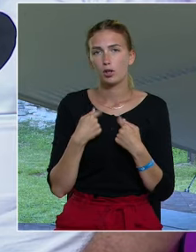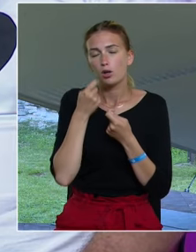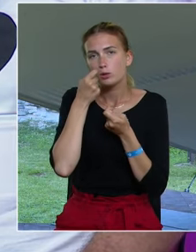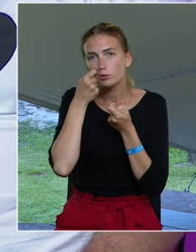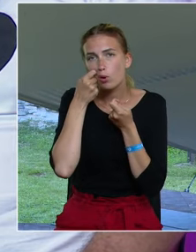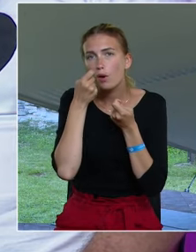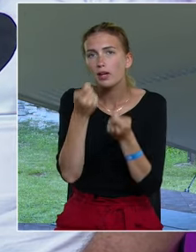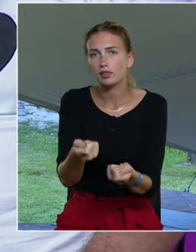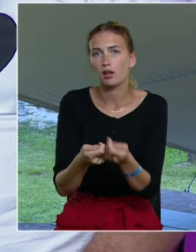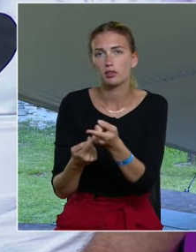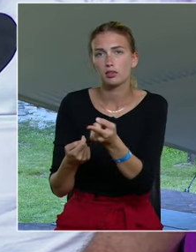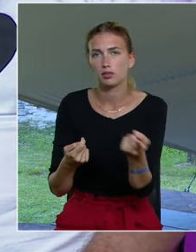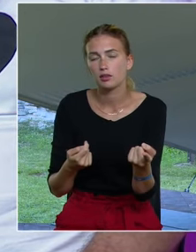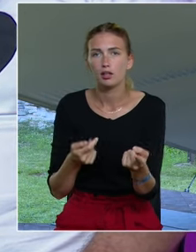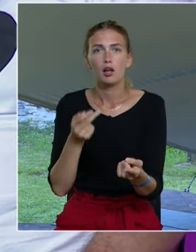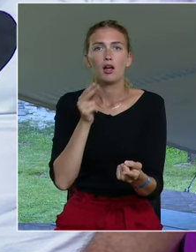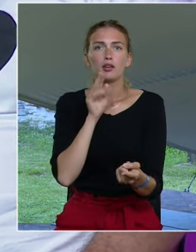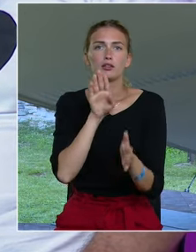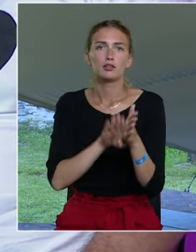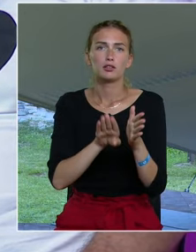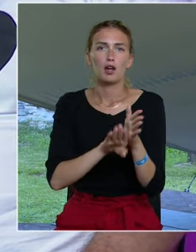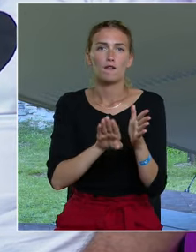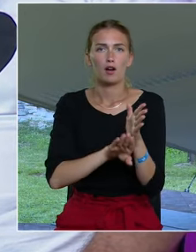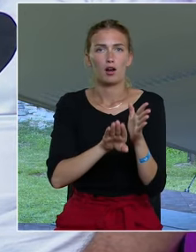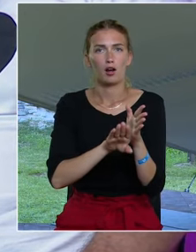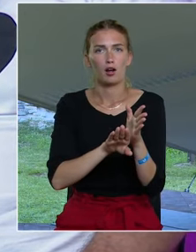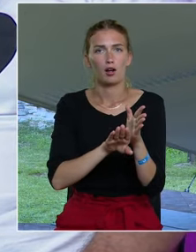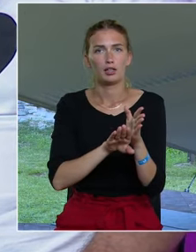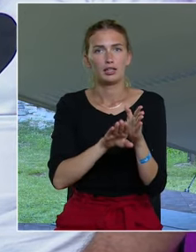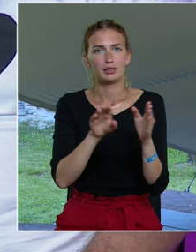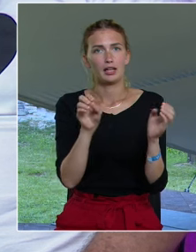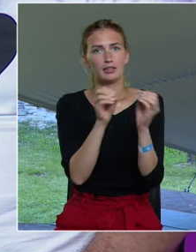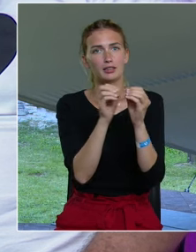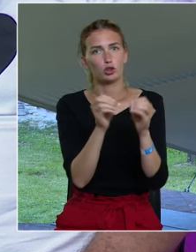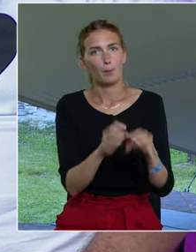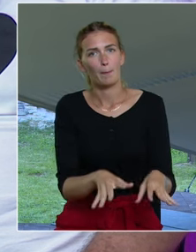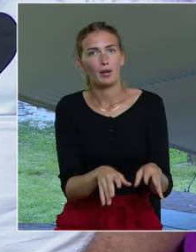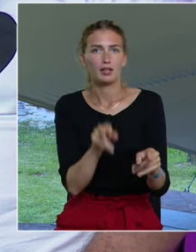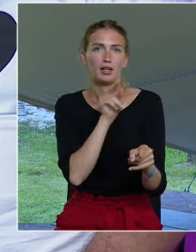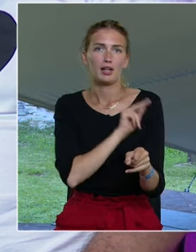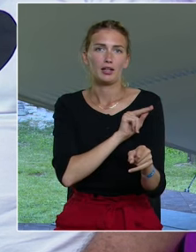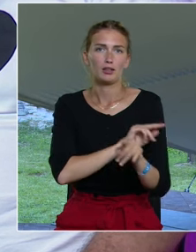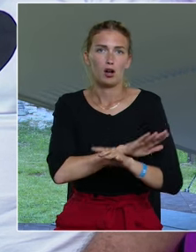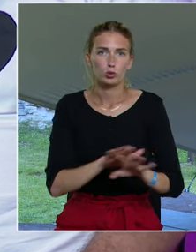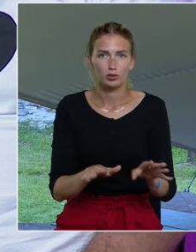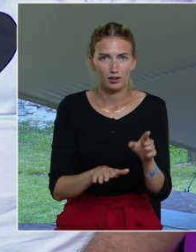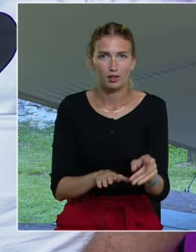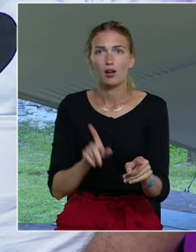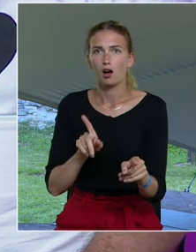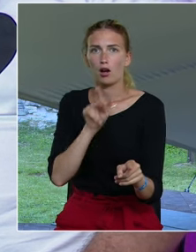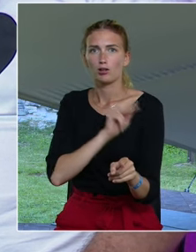suggest that you don't use traditional media, but you work in the digital sphere from the beginning to the end.